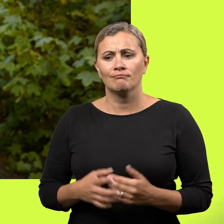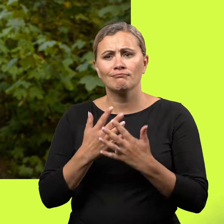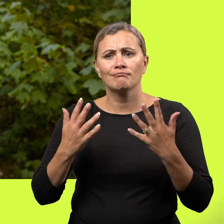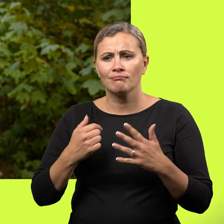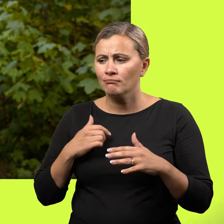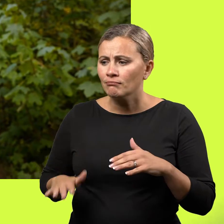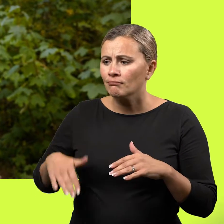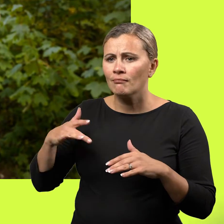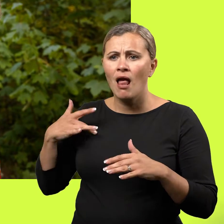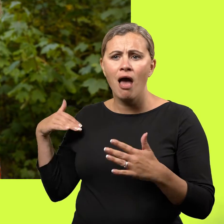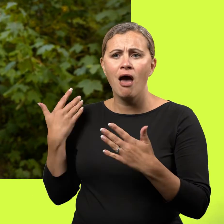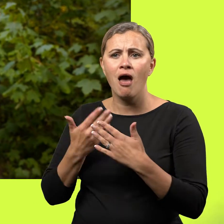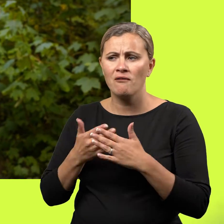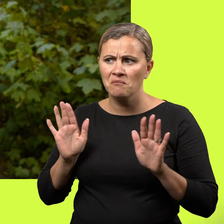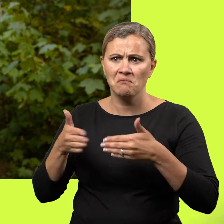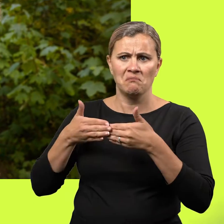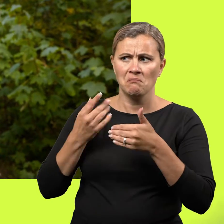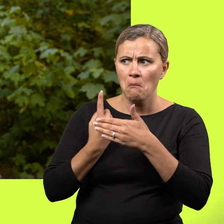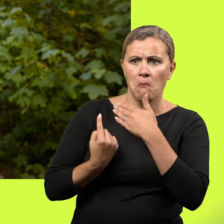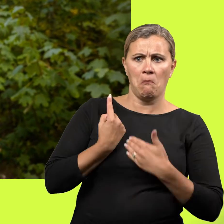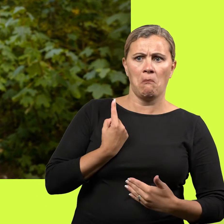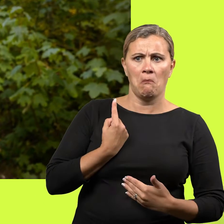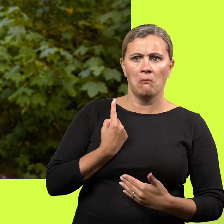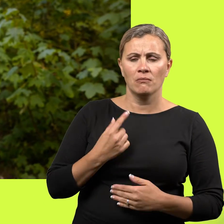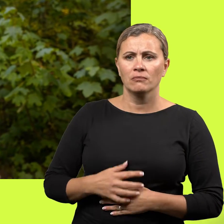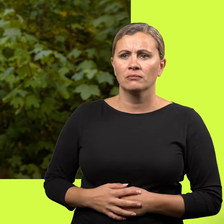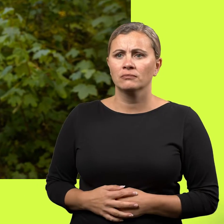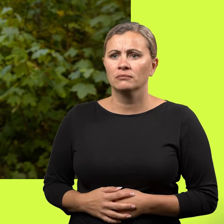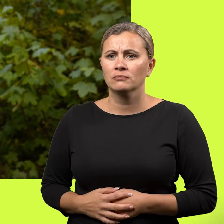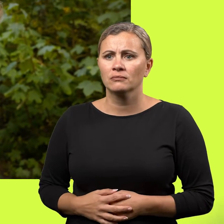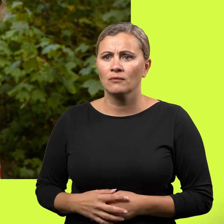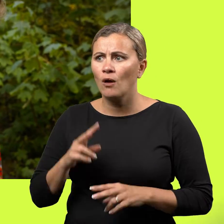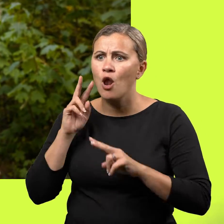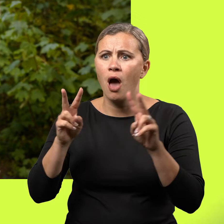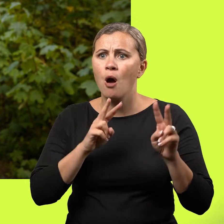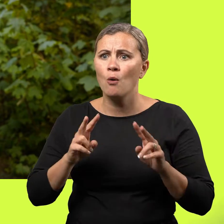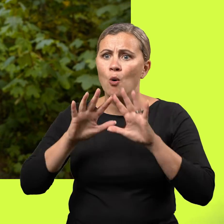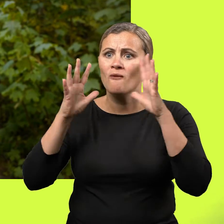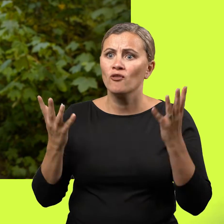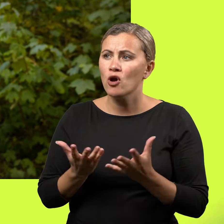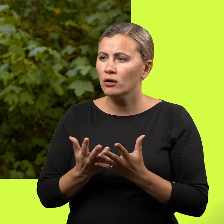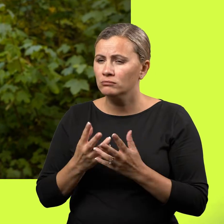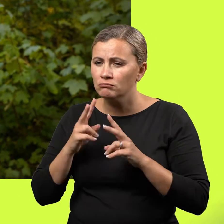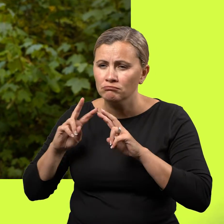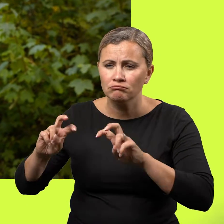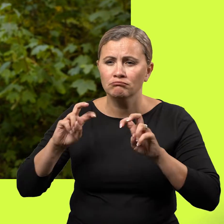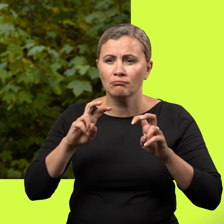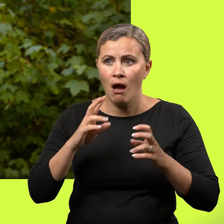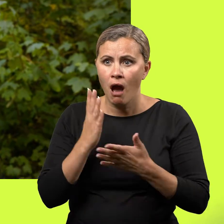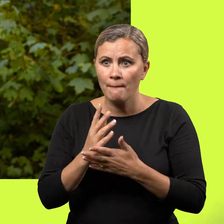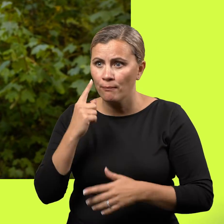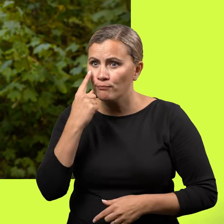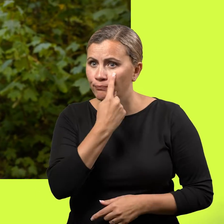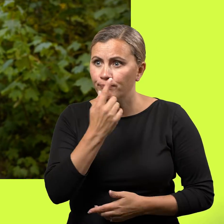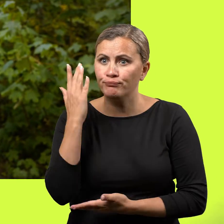spent so much of my life shut away, alone, looking out at the universe, searching for proof.